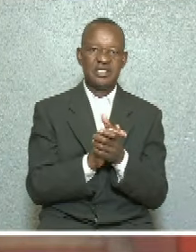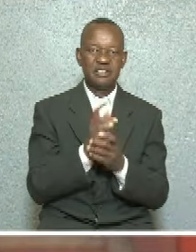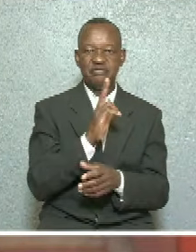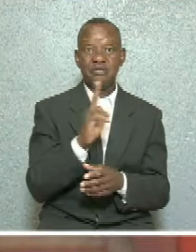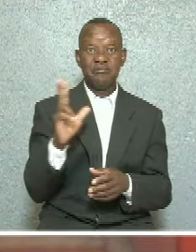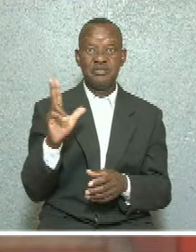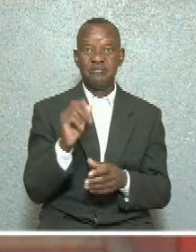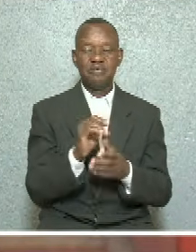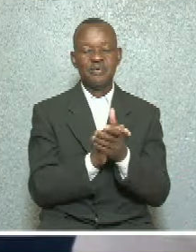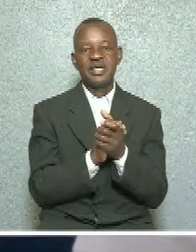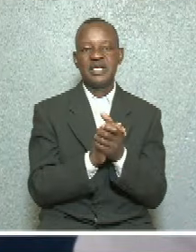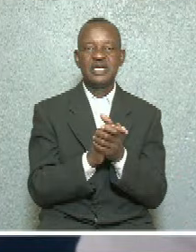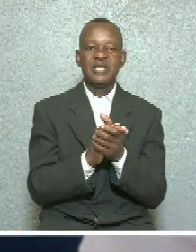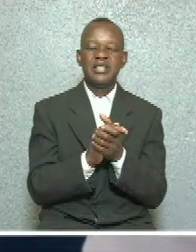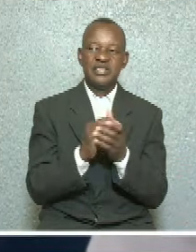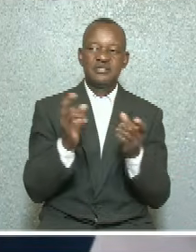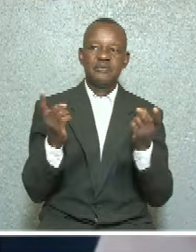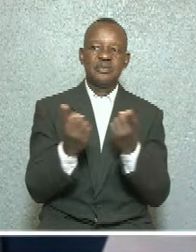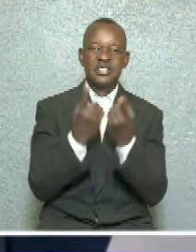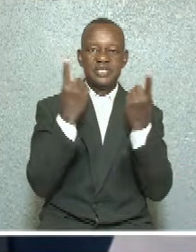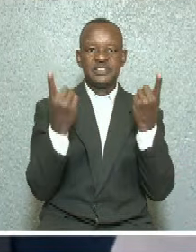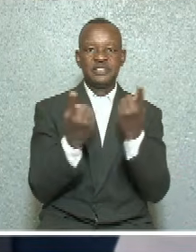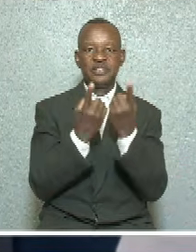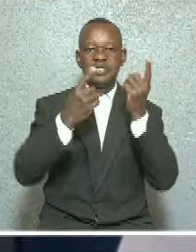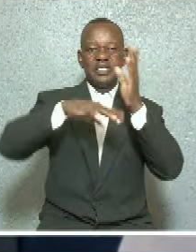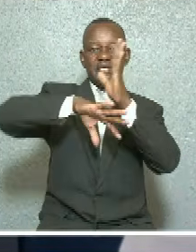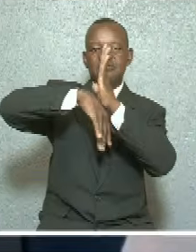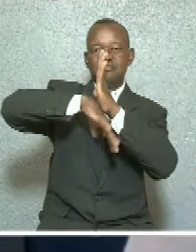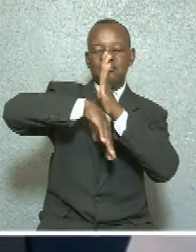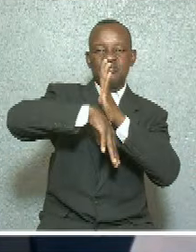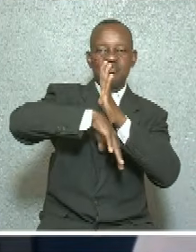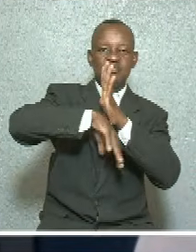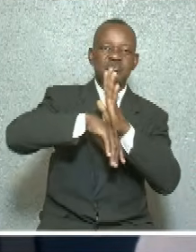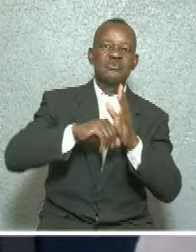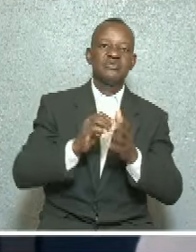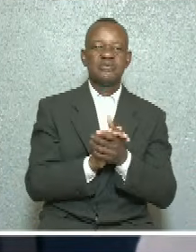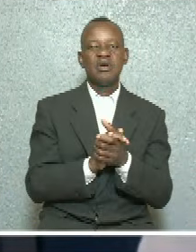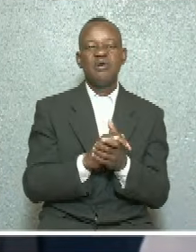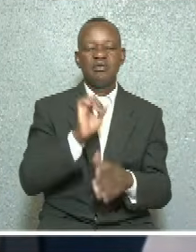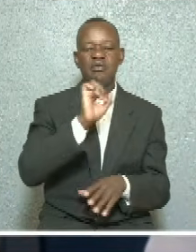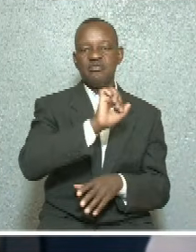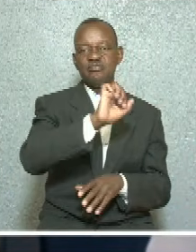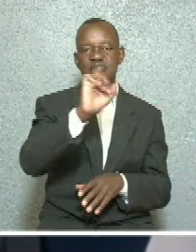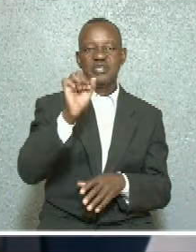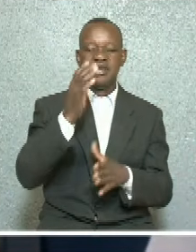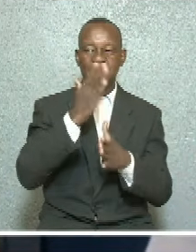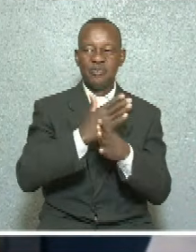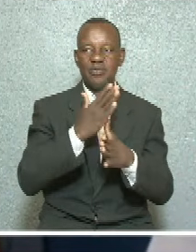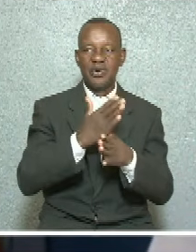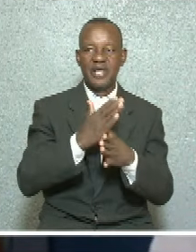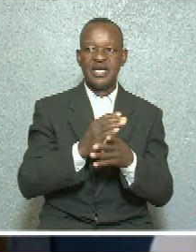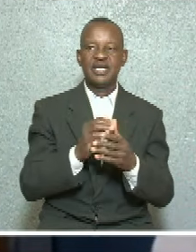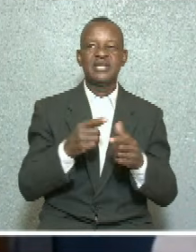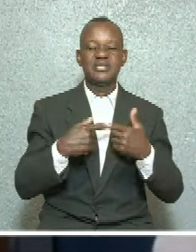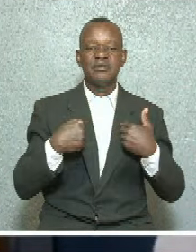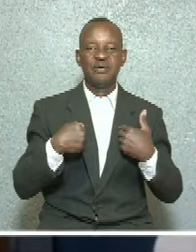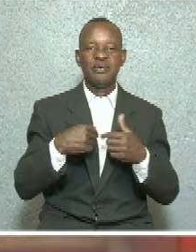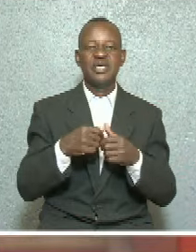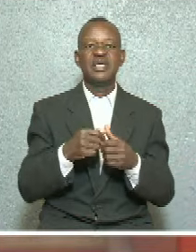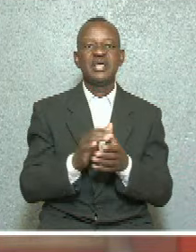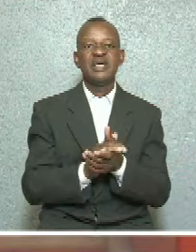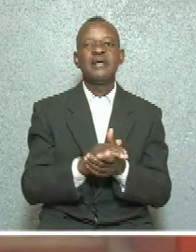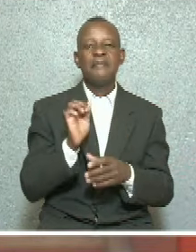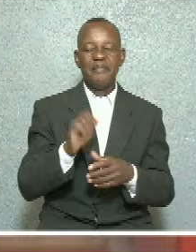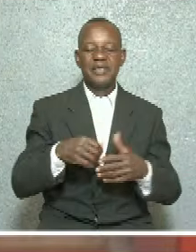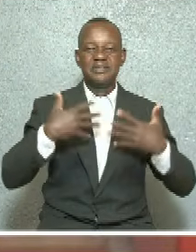and tears. And I'm very happy that the team at PAY continues to do that work. and continues to honor the legacy of our